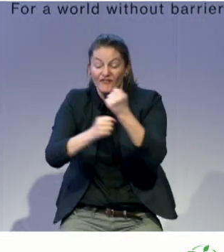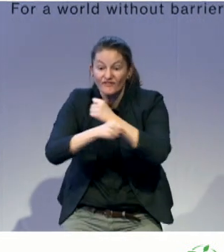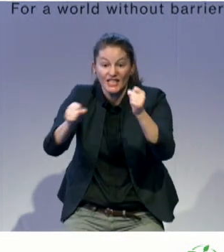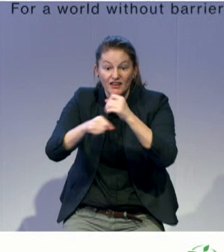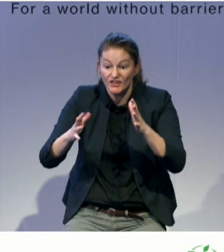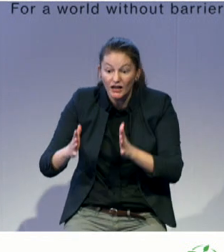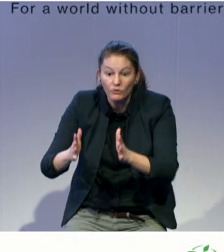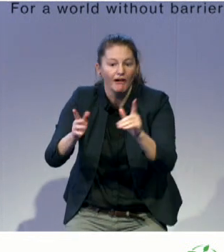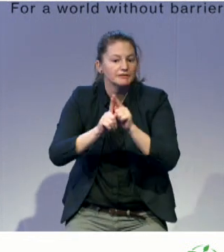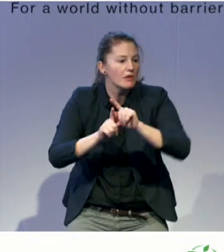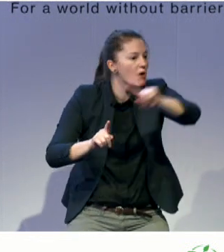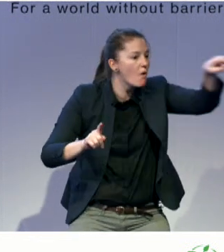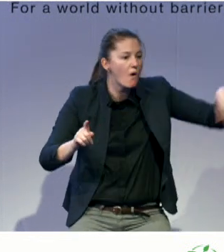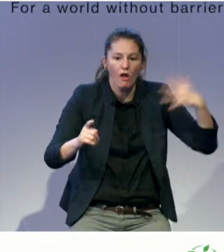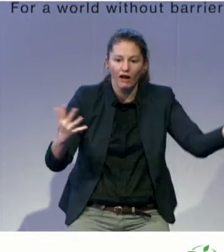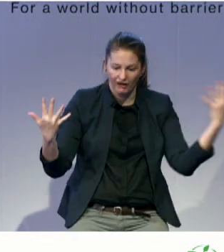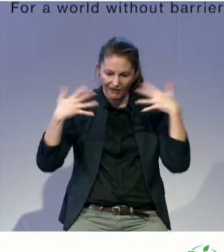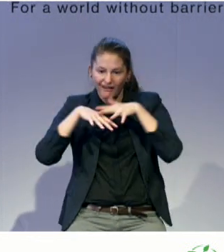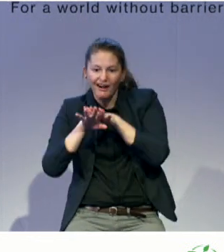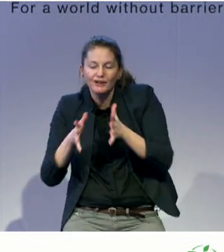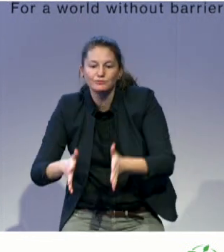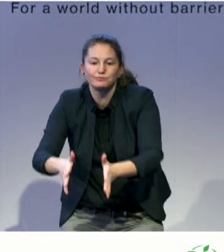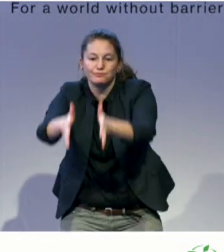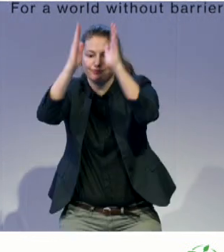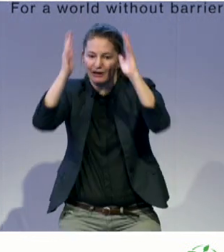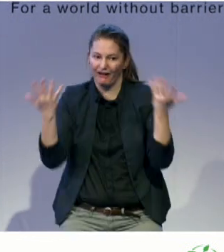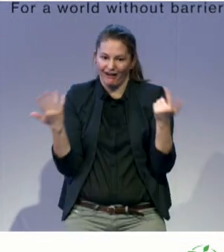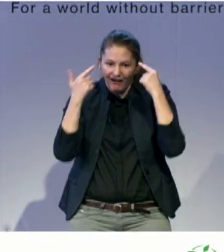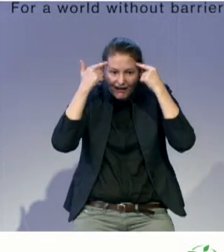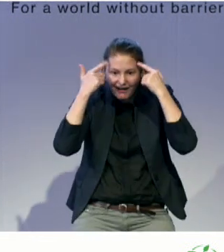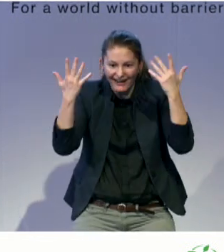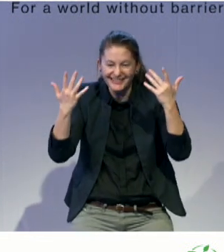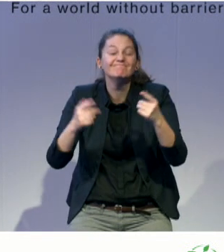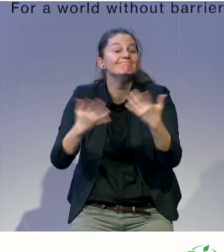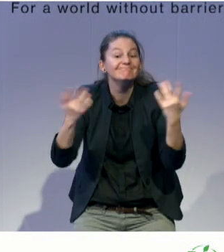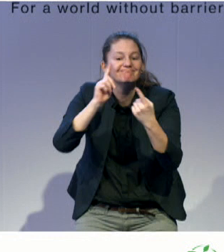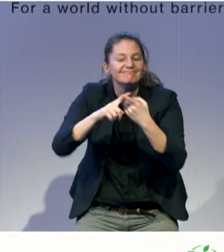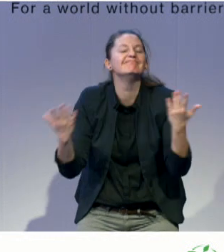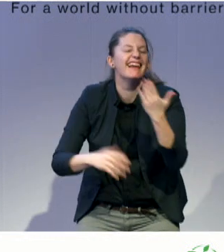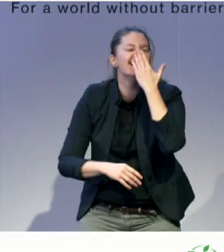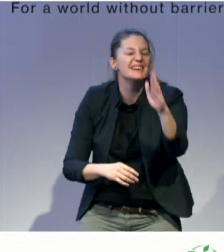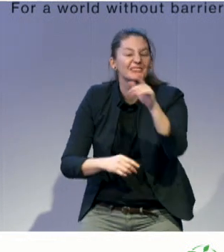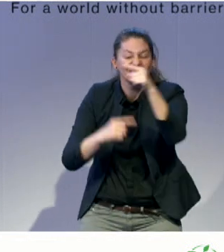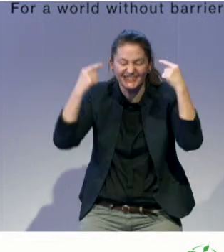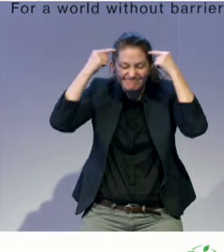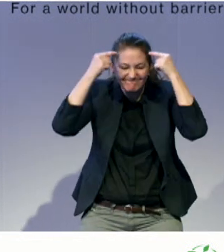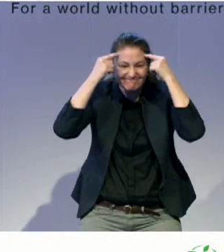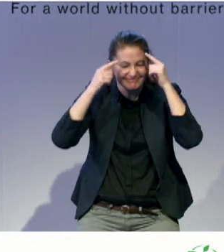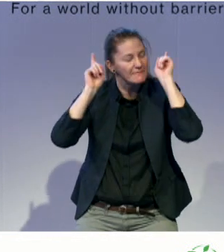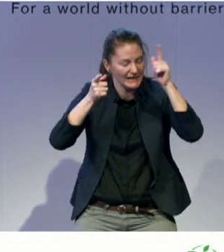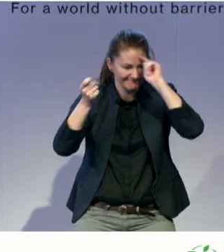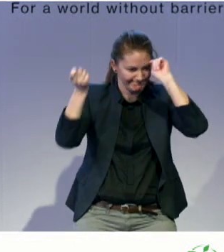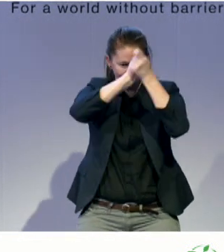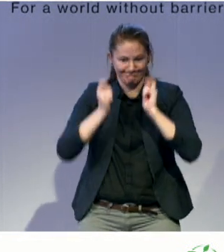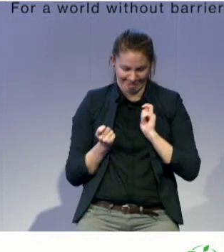person, but it's the mindset, the attitude that we have to overcome. The Americans with Disabilities Act